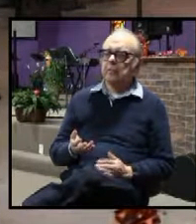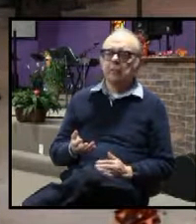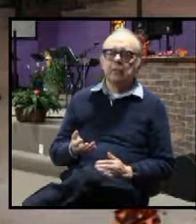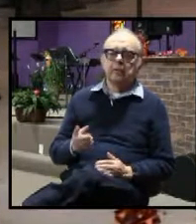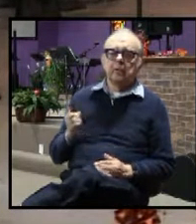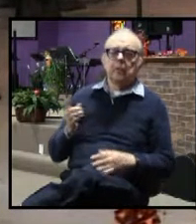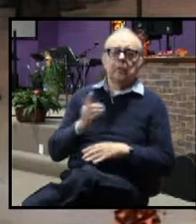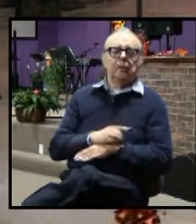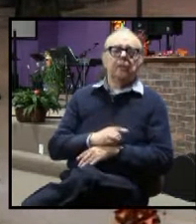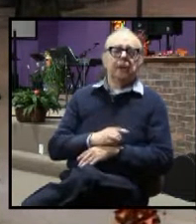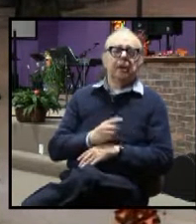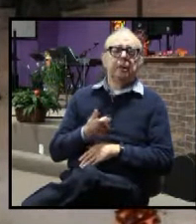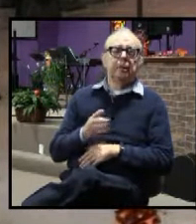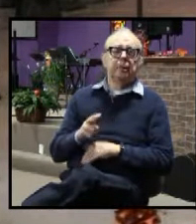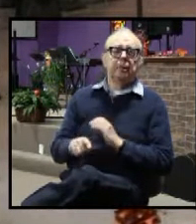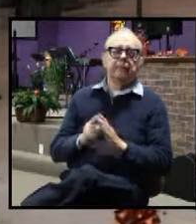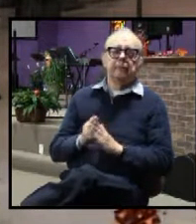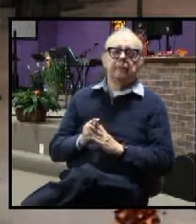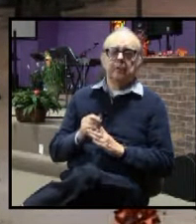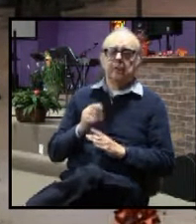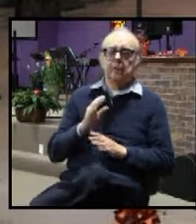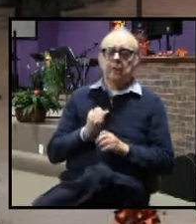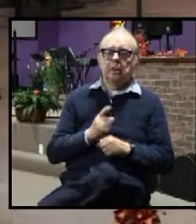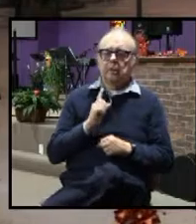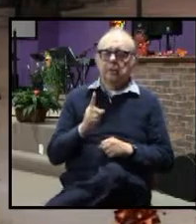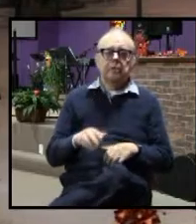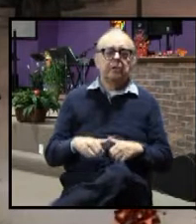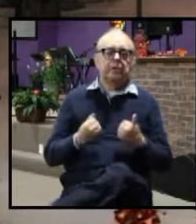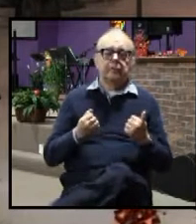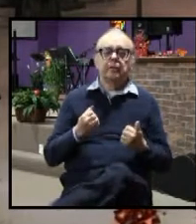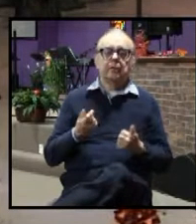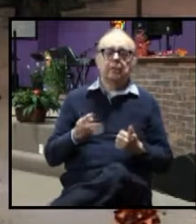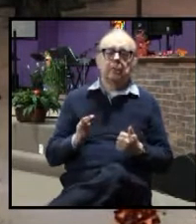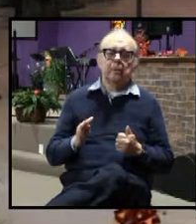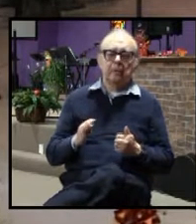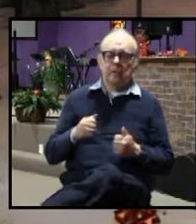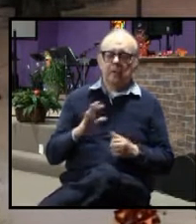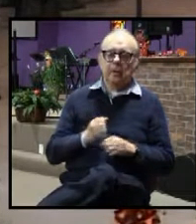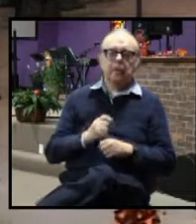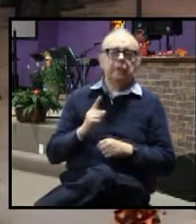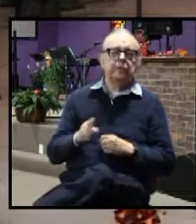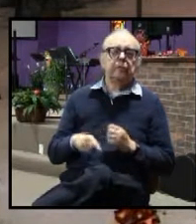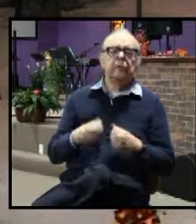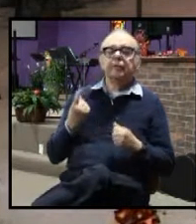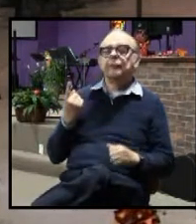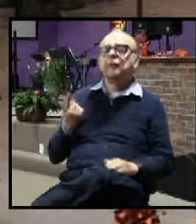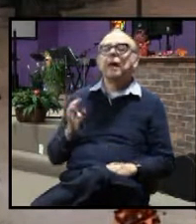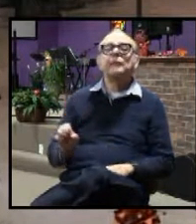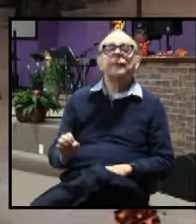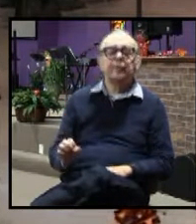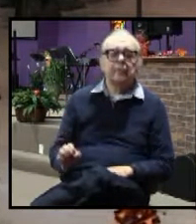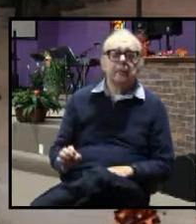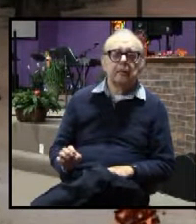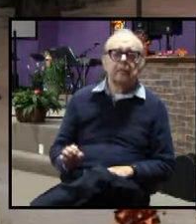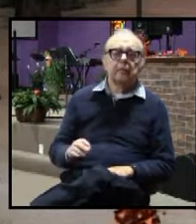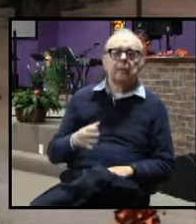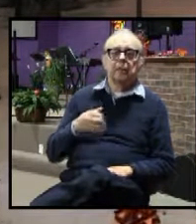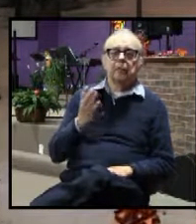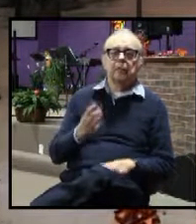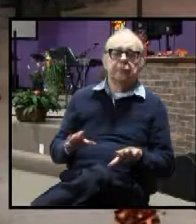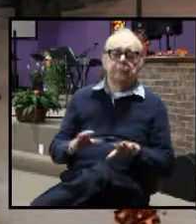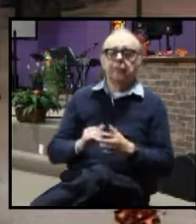Huh? One day, 24 hours. God didn't make you to live 24 hours. God made you to live forever.